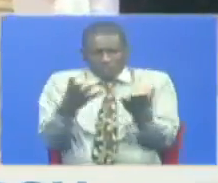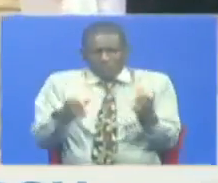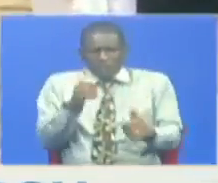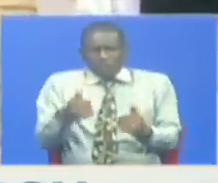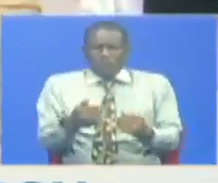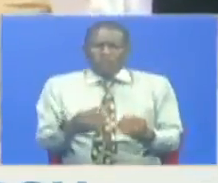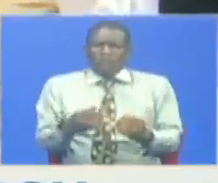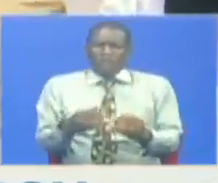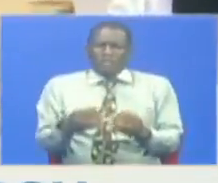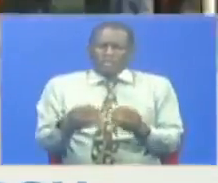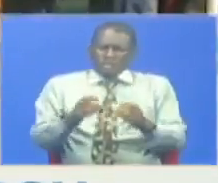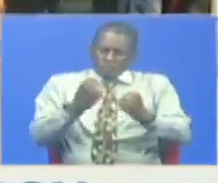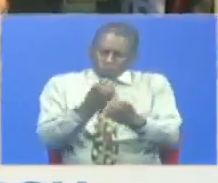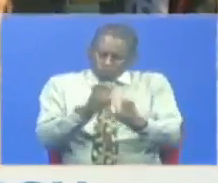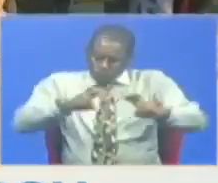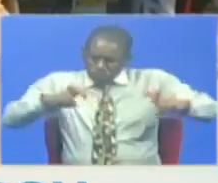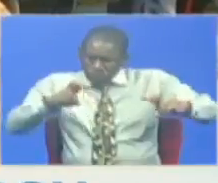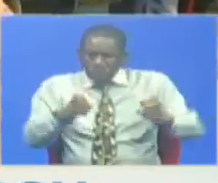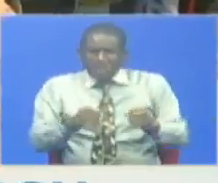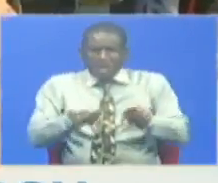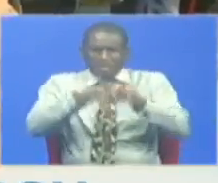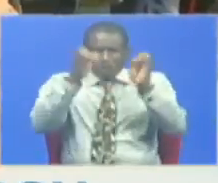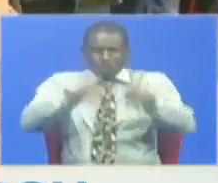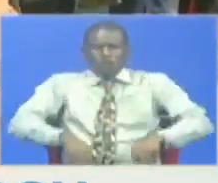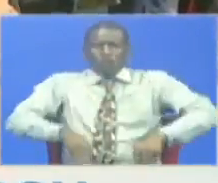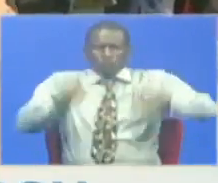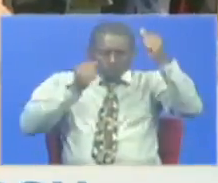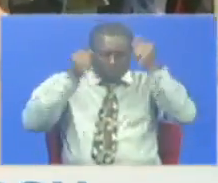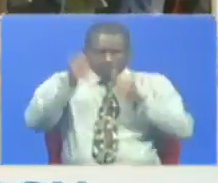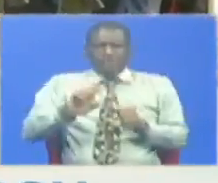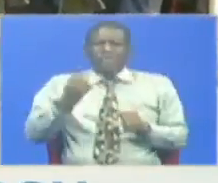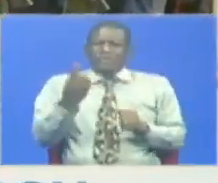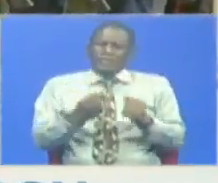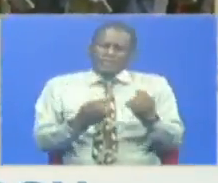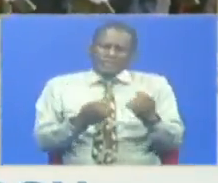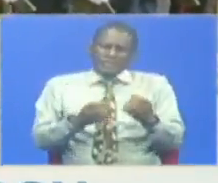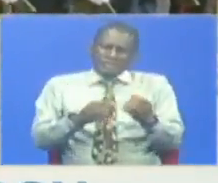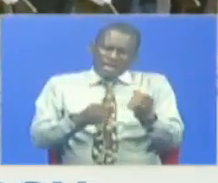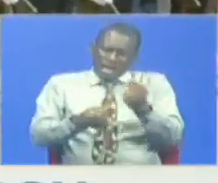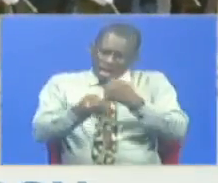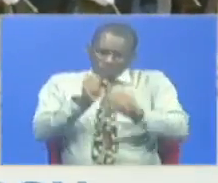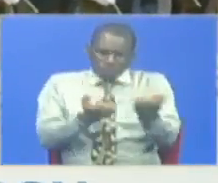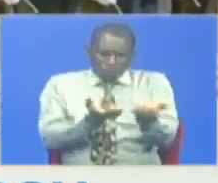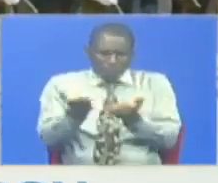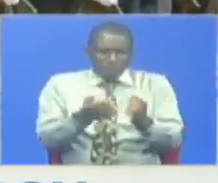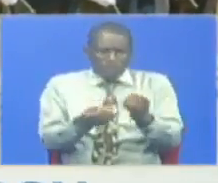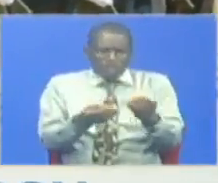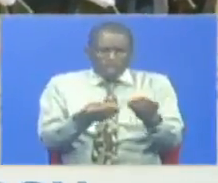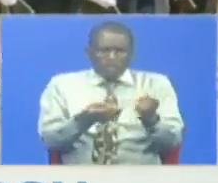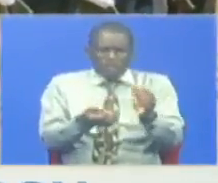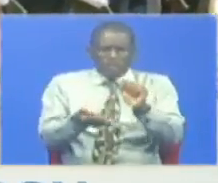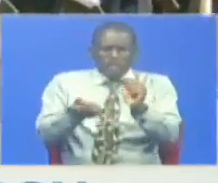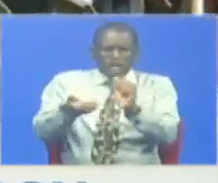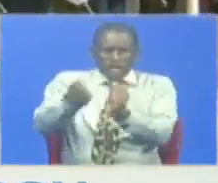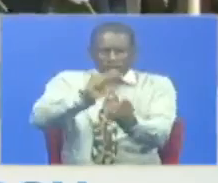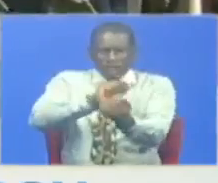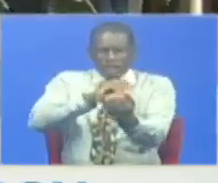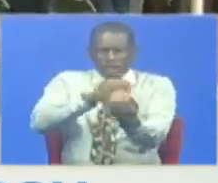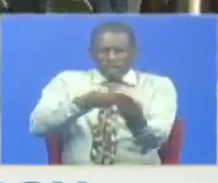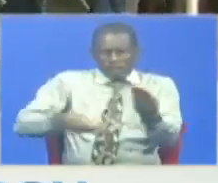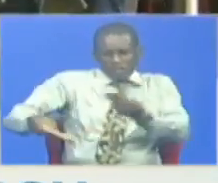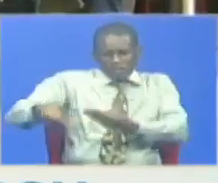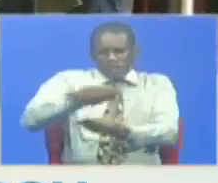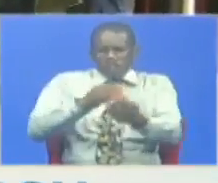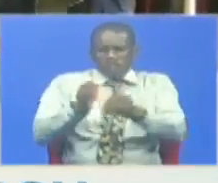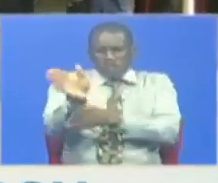Chief of Defense Forces. The first order of business was the exchange of the ceremonial flag, one general passing